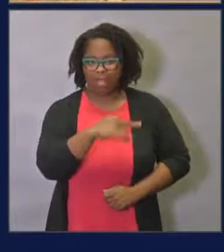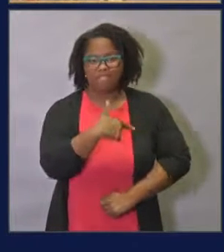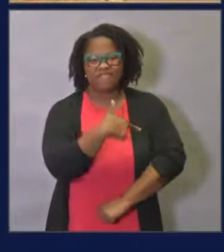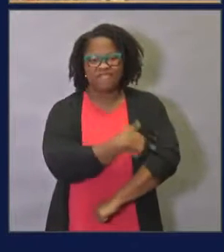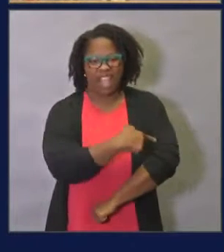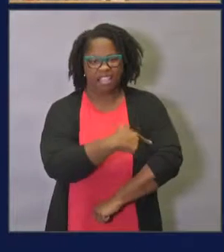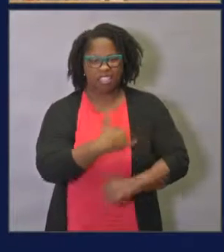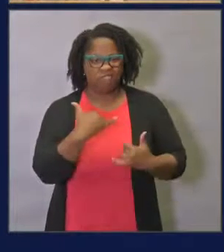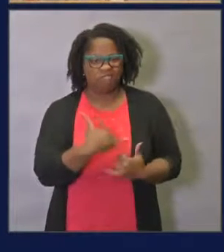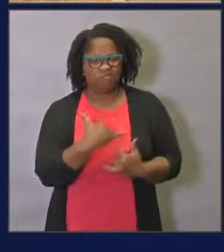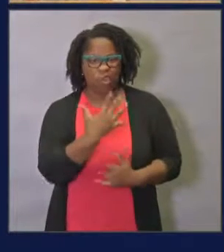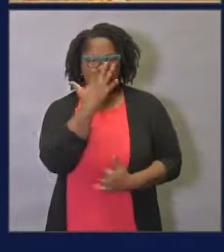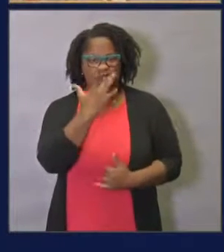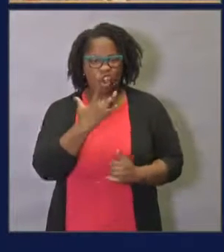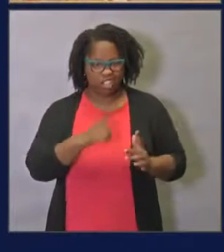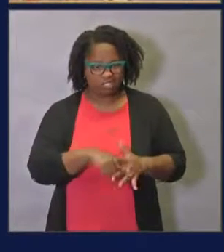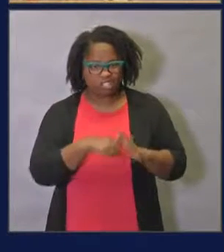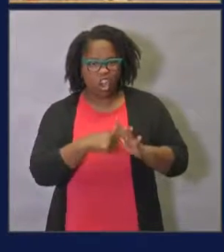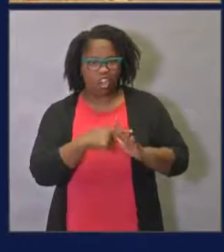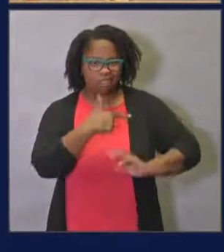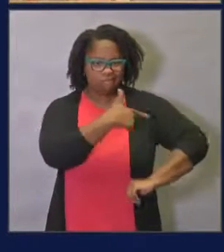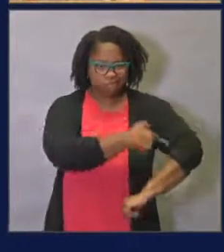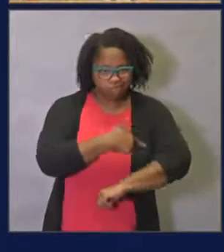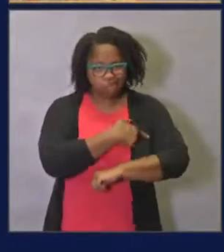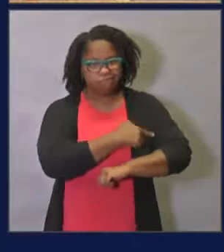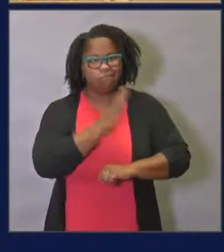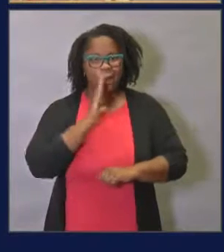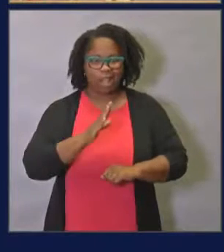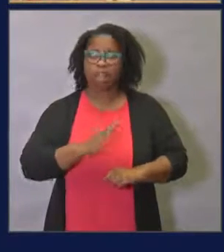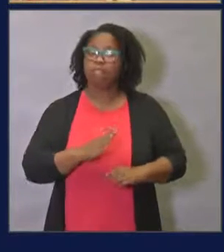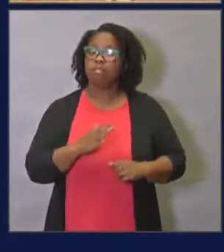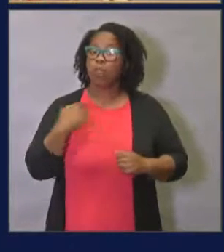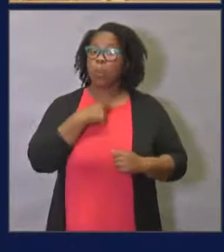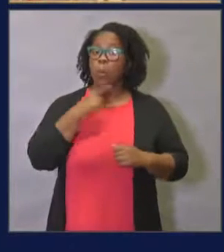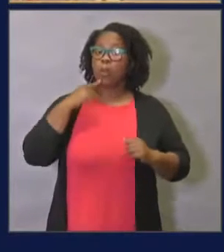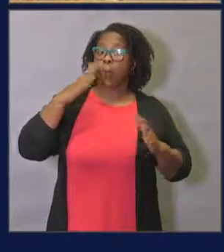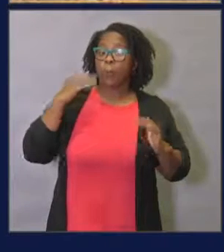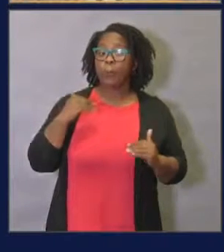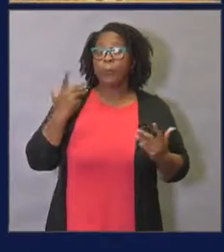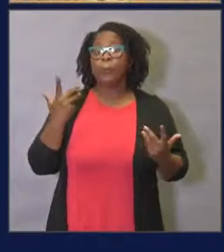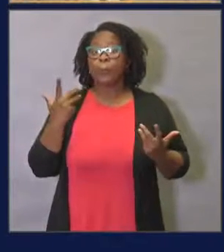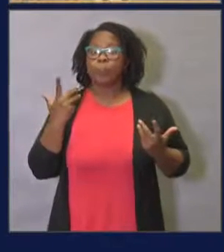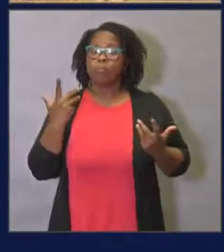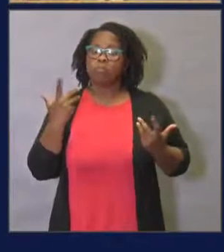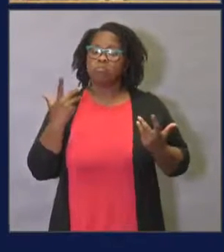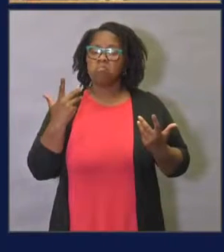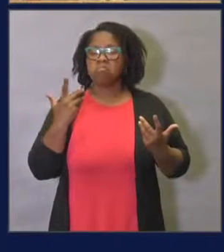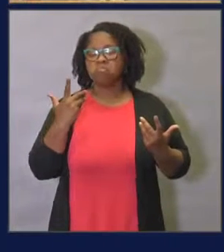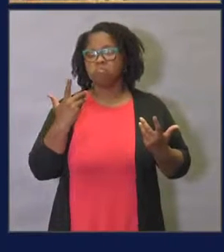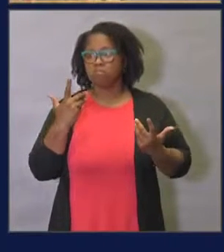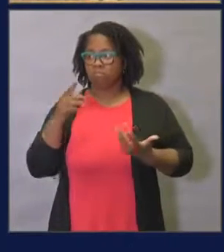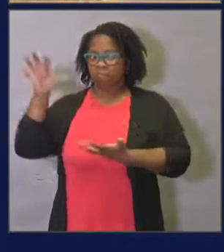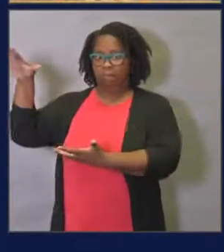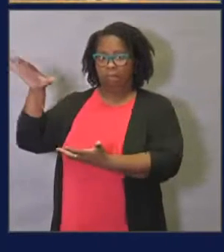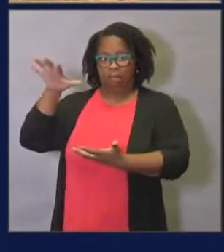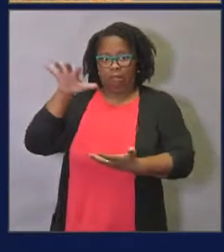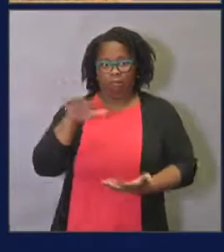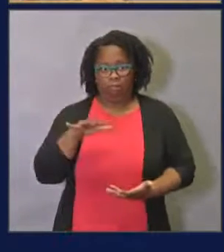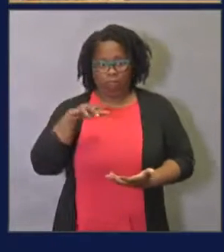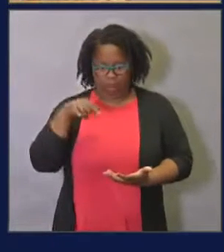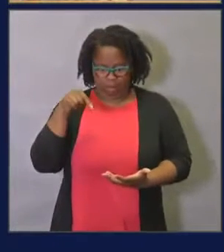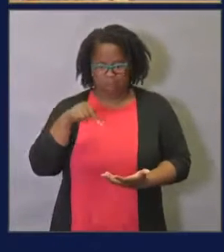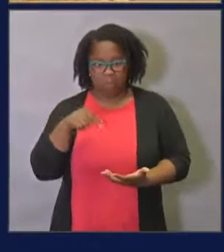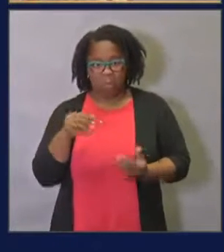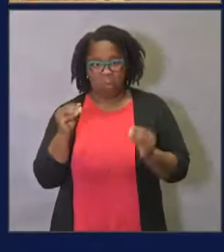early phase of vaccination. And our hope is that we're able to, with another allocation that may come to us next